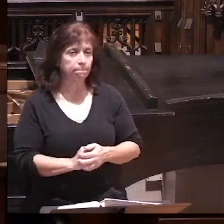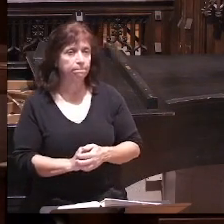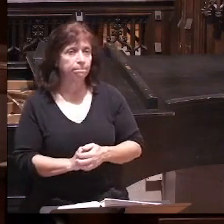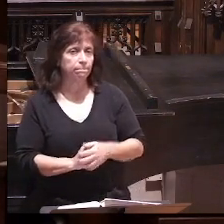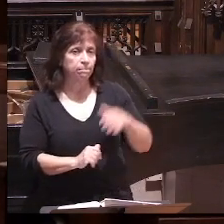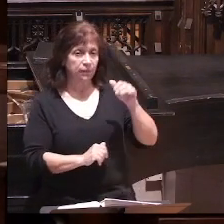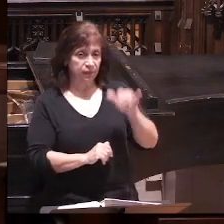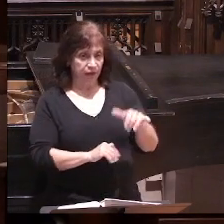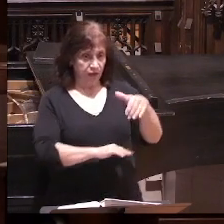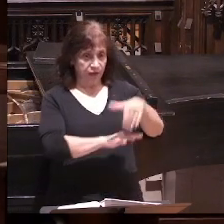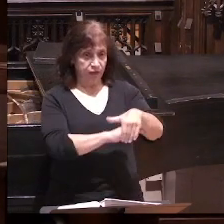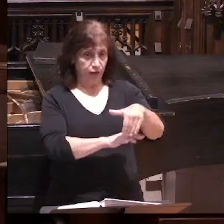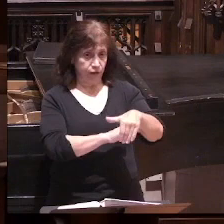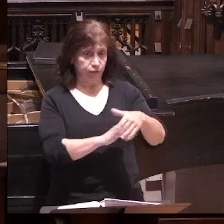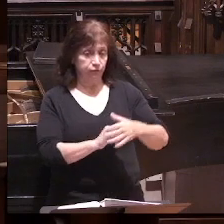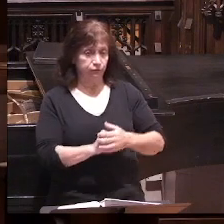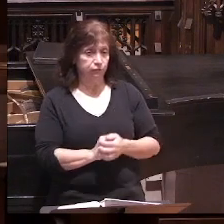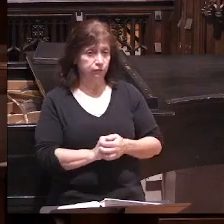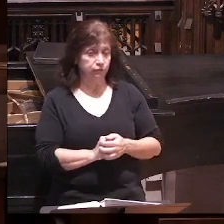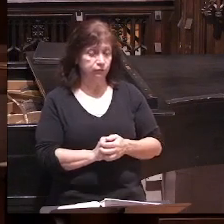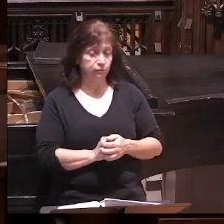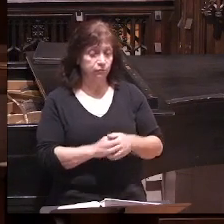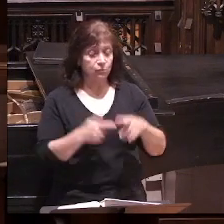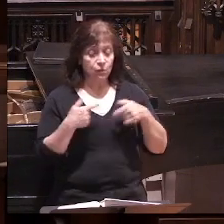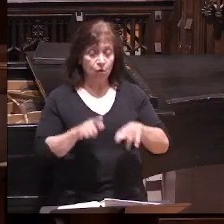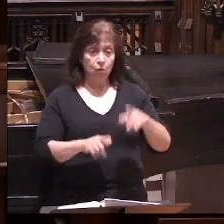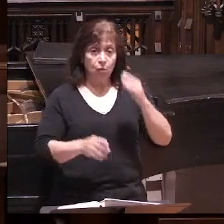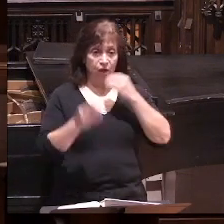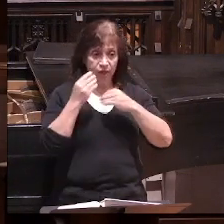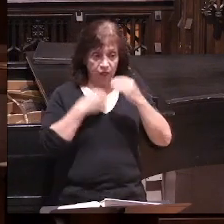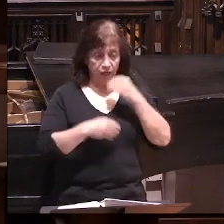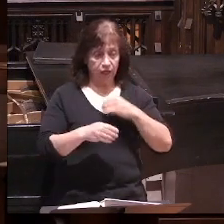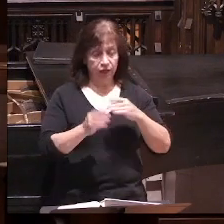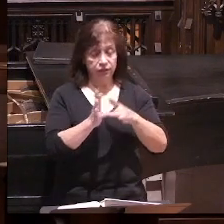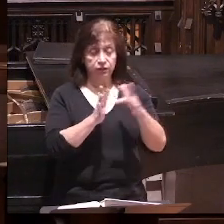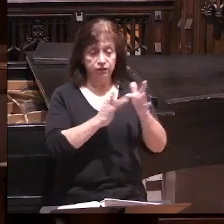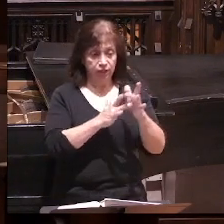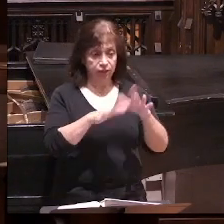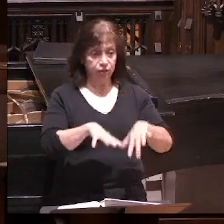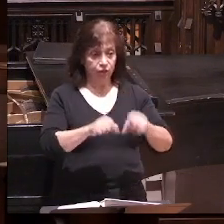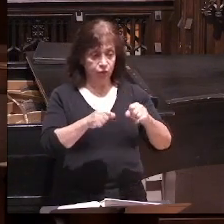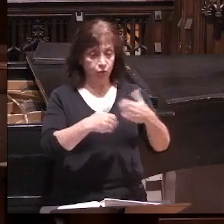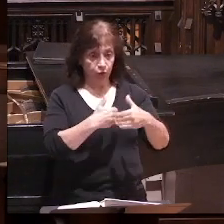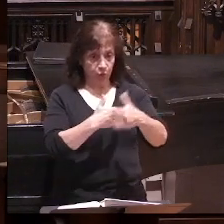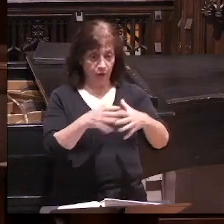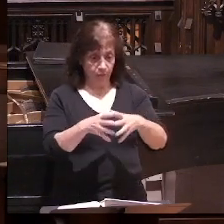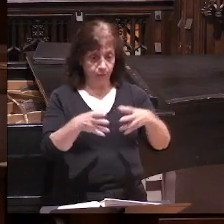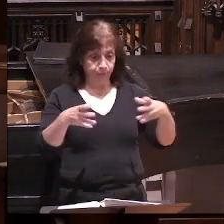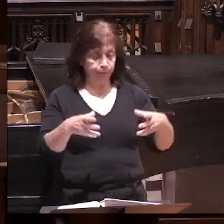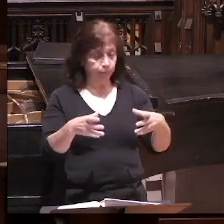That night, while they ate, Jesus took the bread.